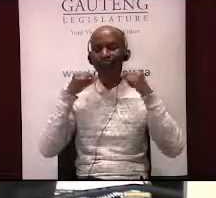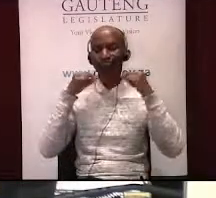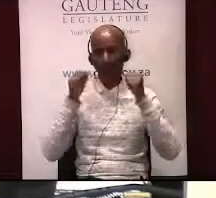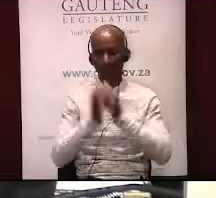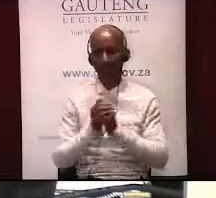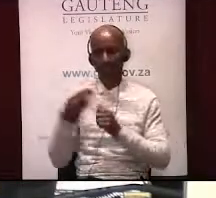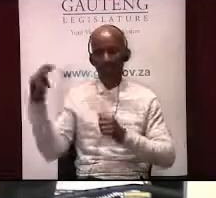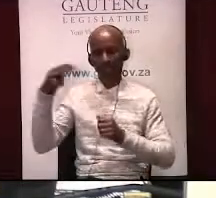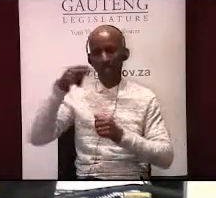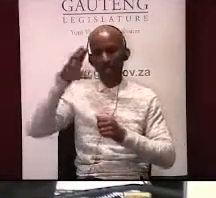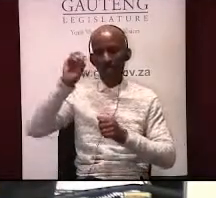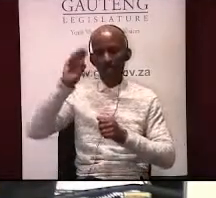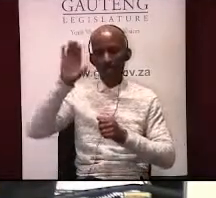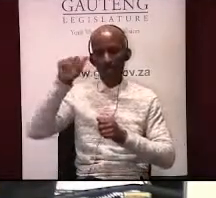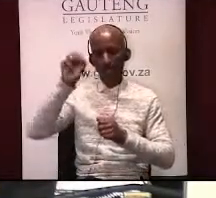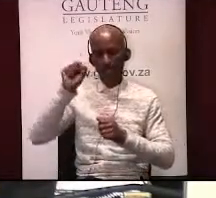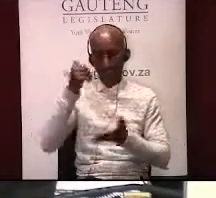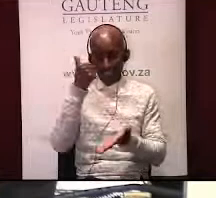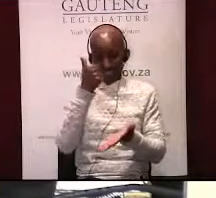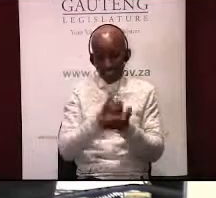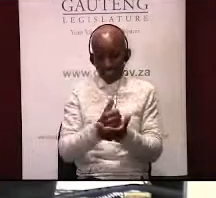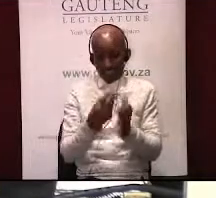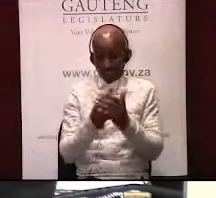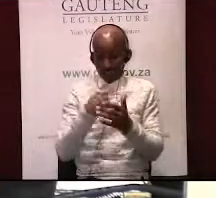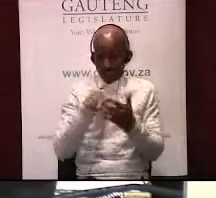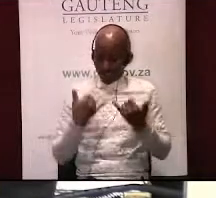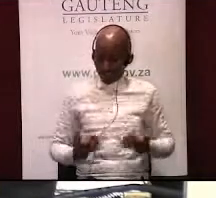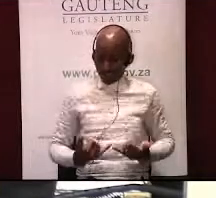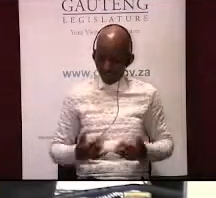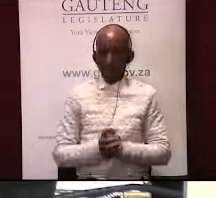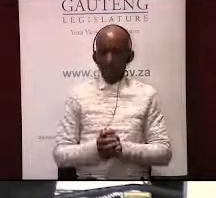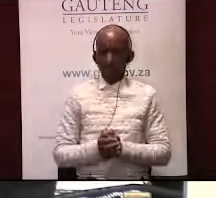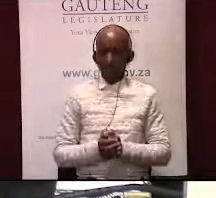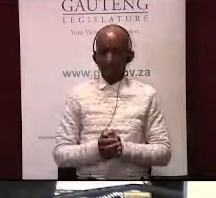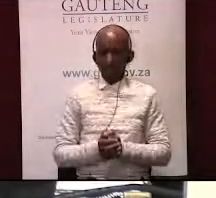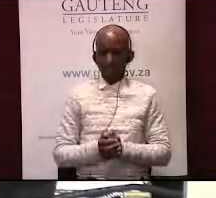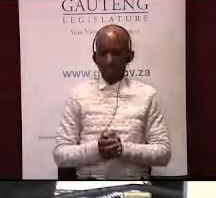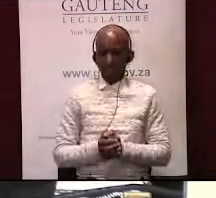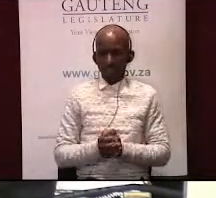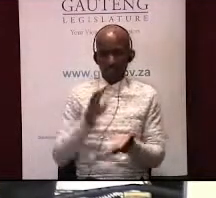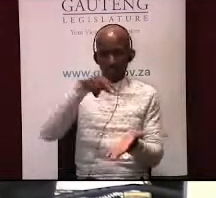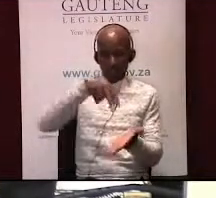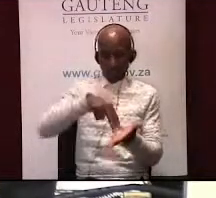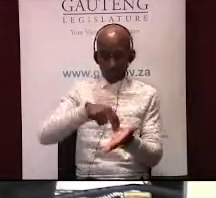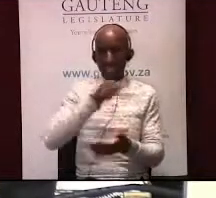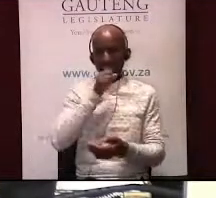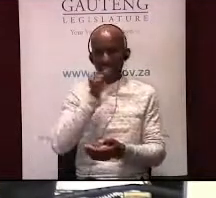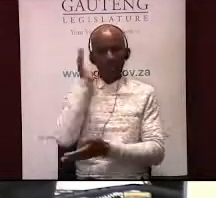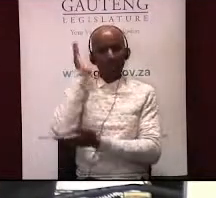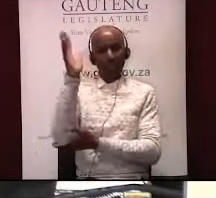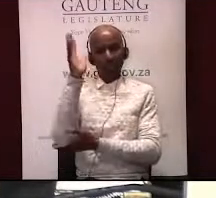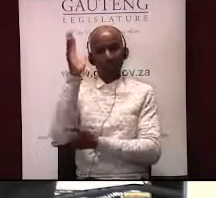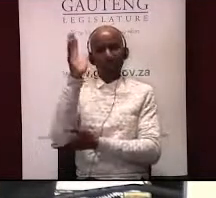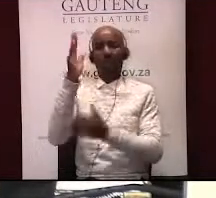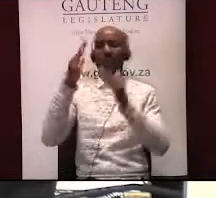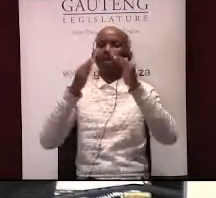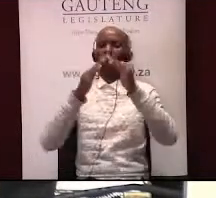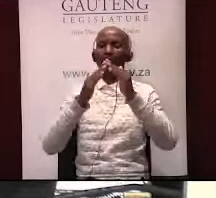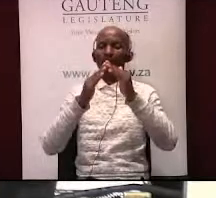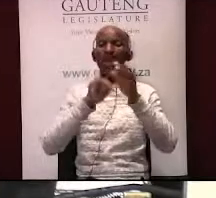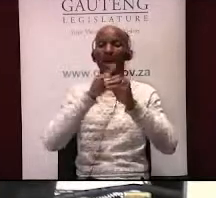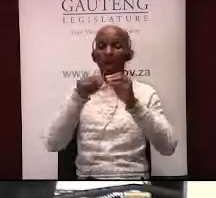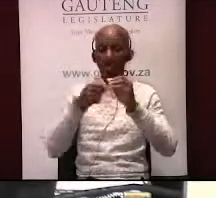Hobbs, seated next to me here, to take to the podium and address the House